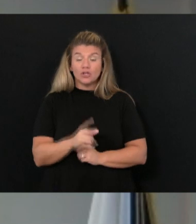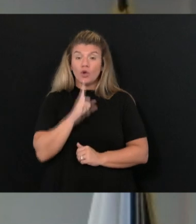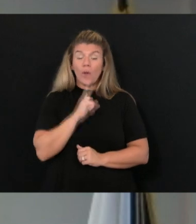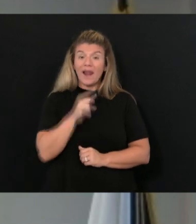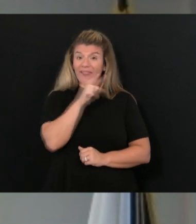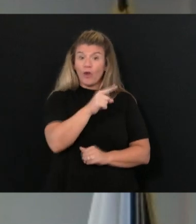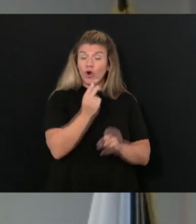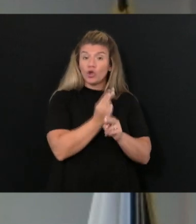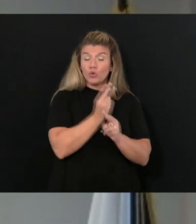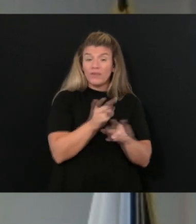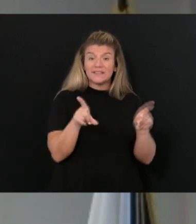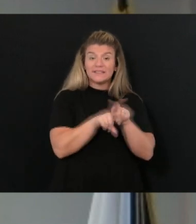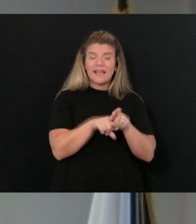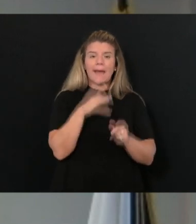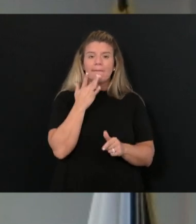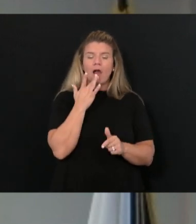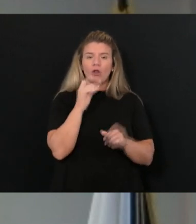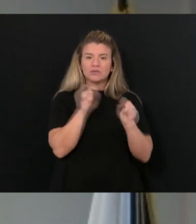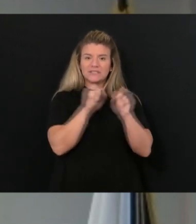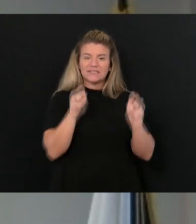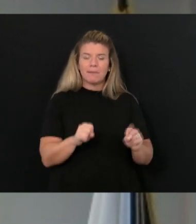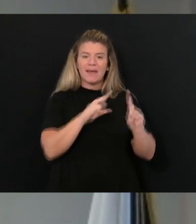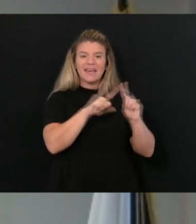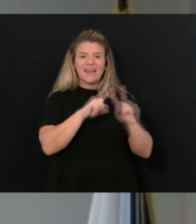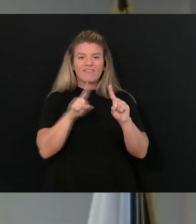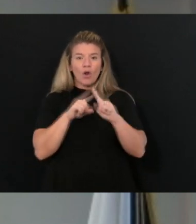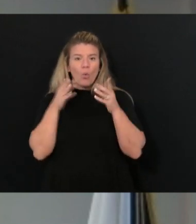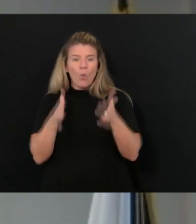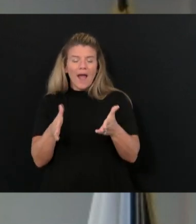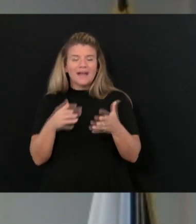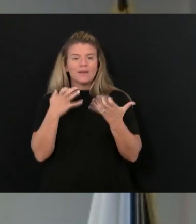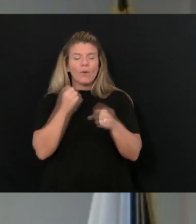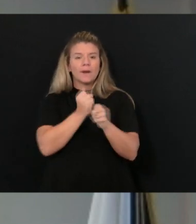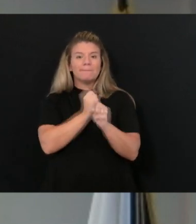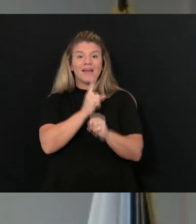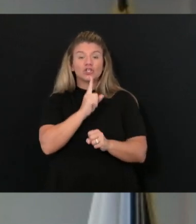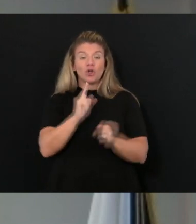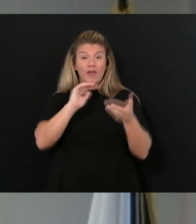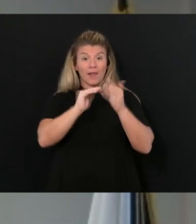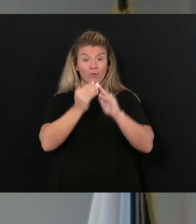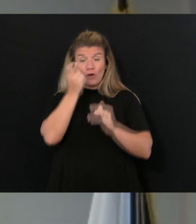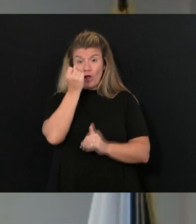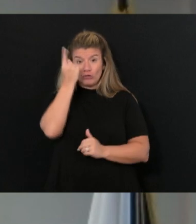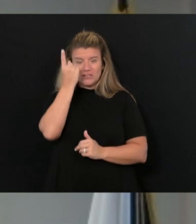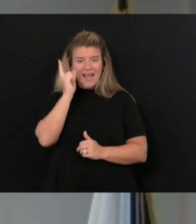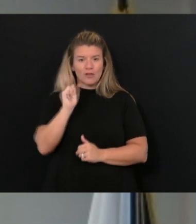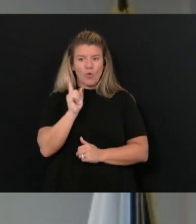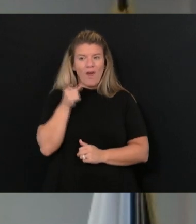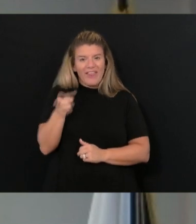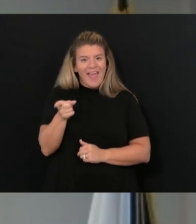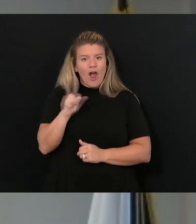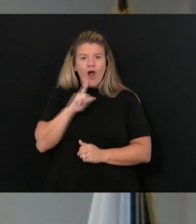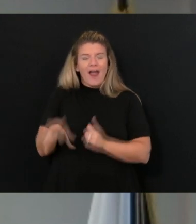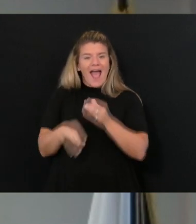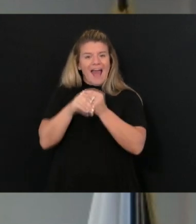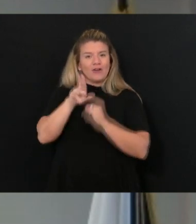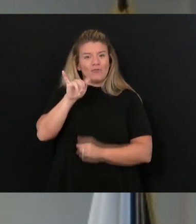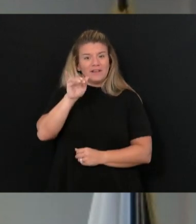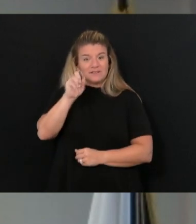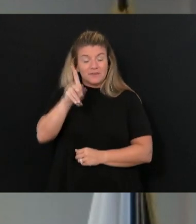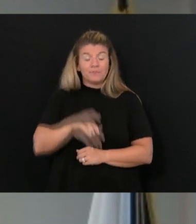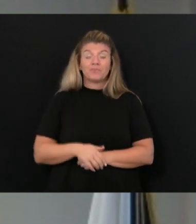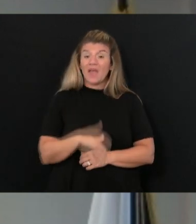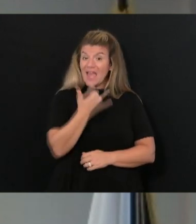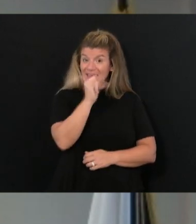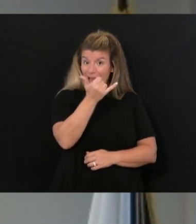color coding system in different ways to make sure the community understands where they are with regard to risk. Yellow will